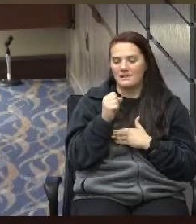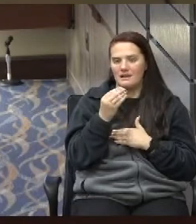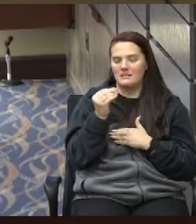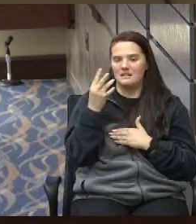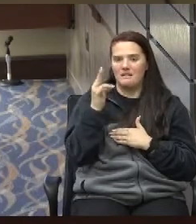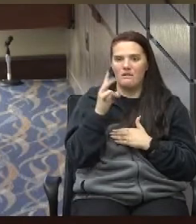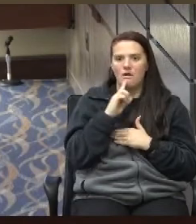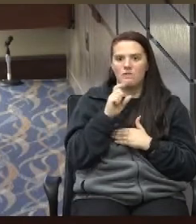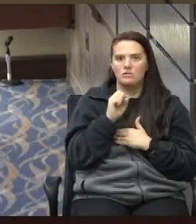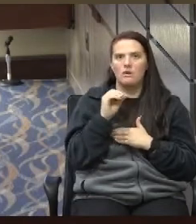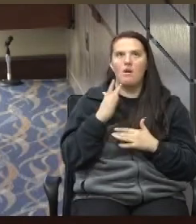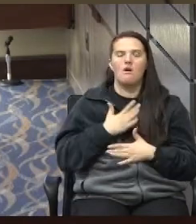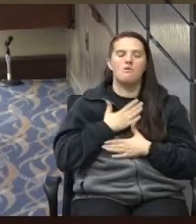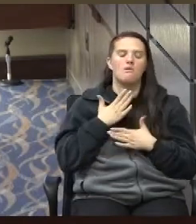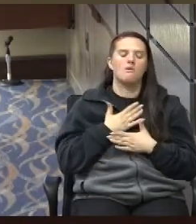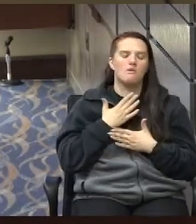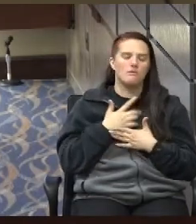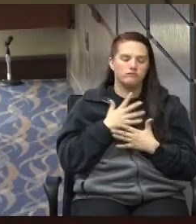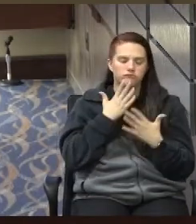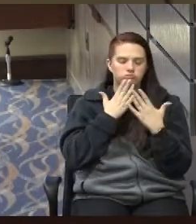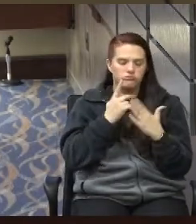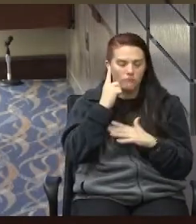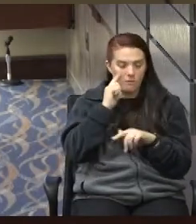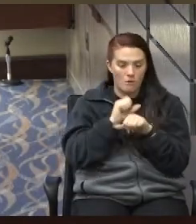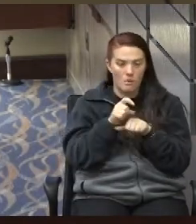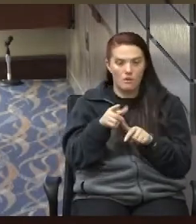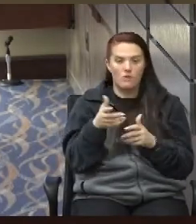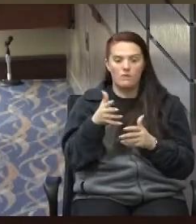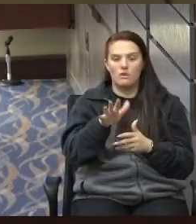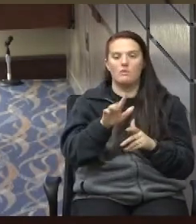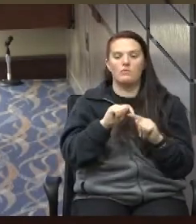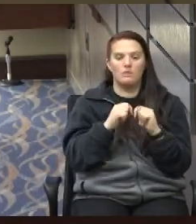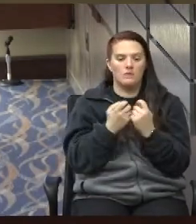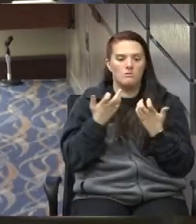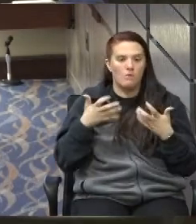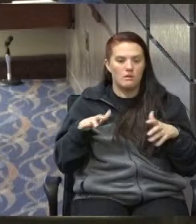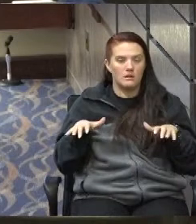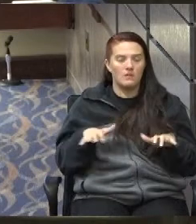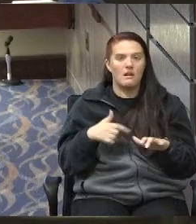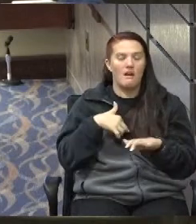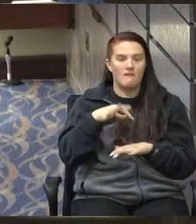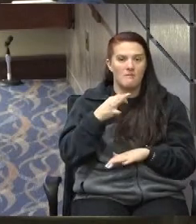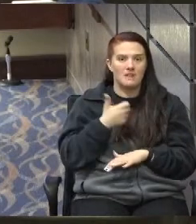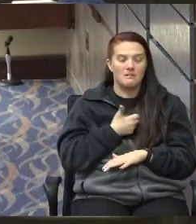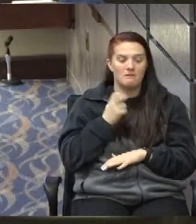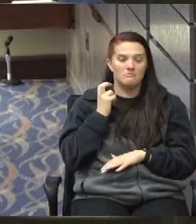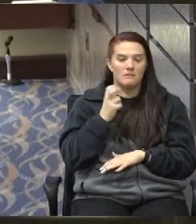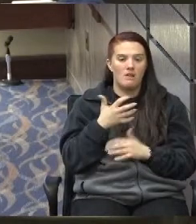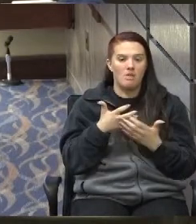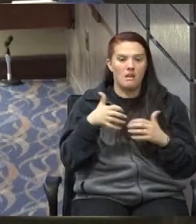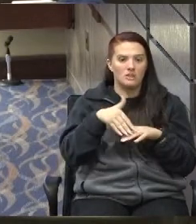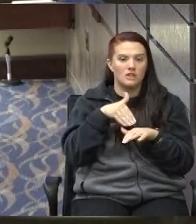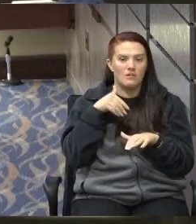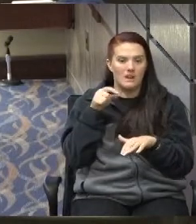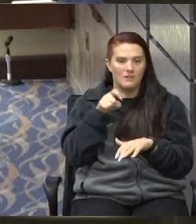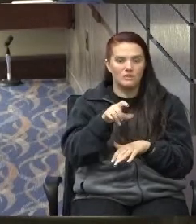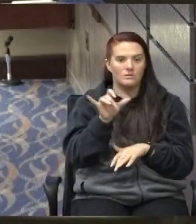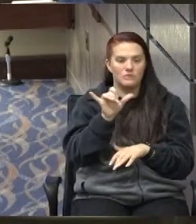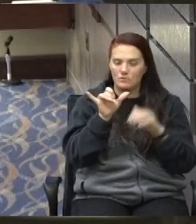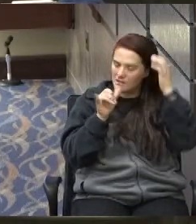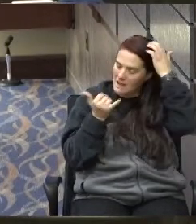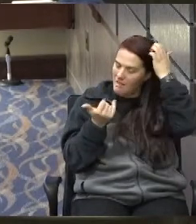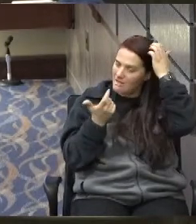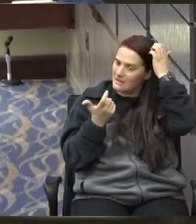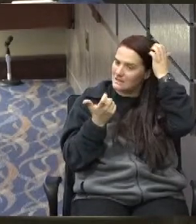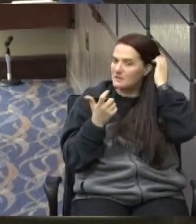so thrilled and so grateful for the work that you and your team did. I find myself traveling a lot slower down it now that the